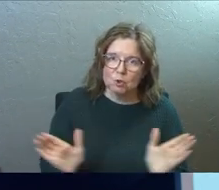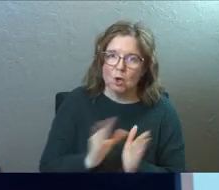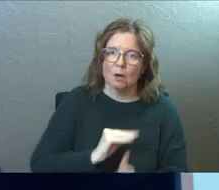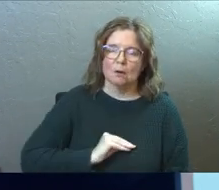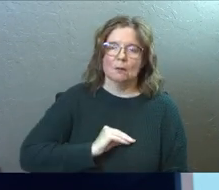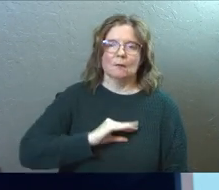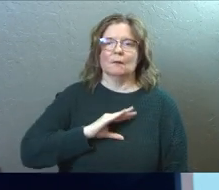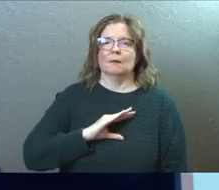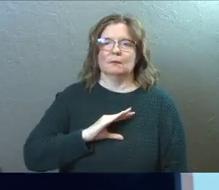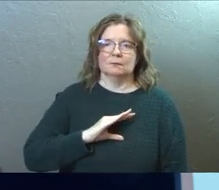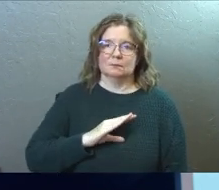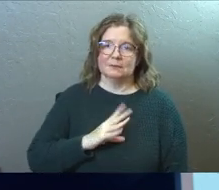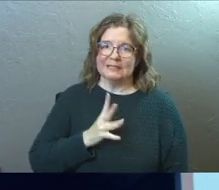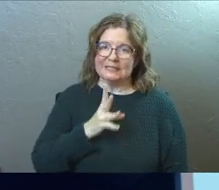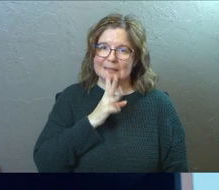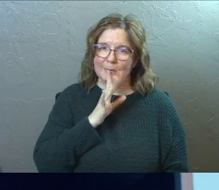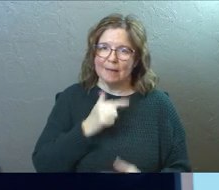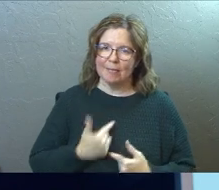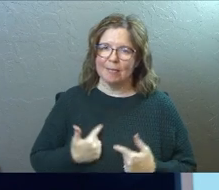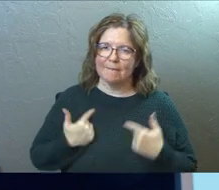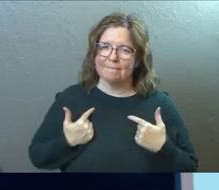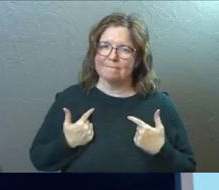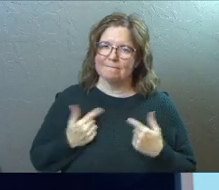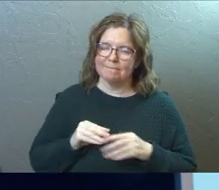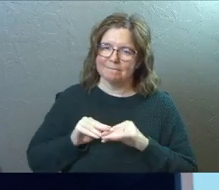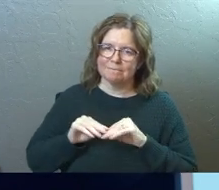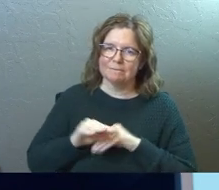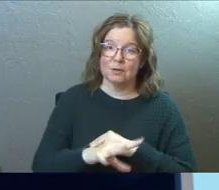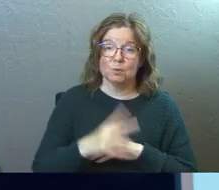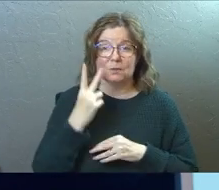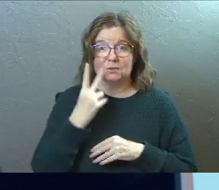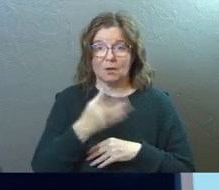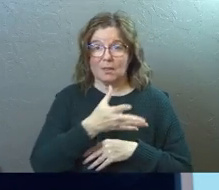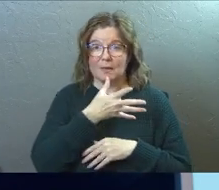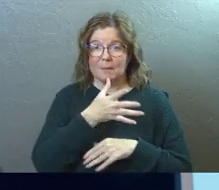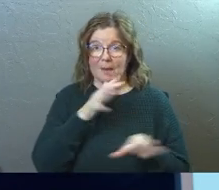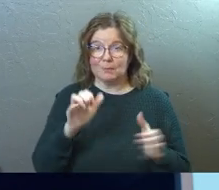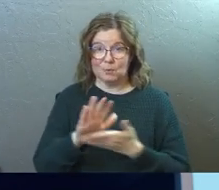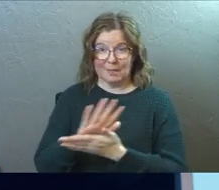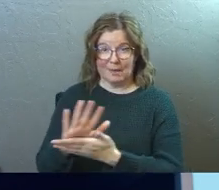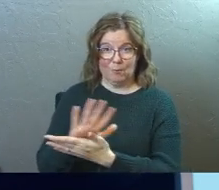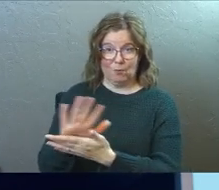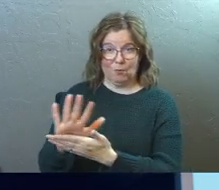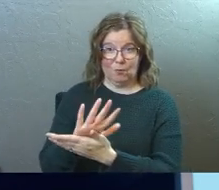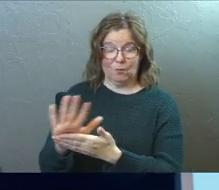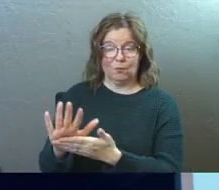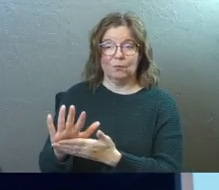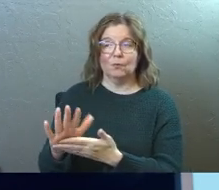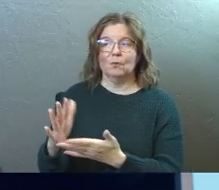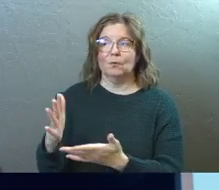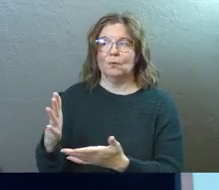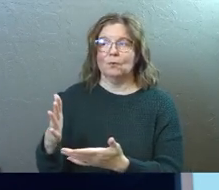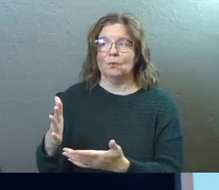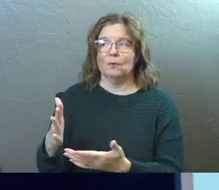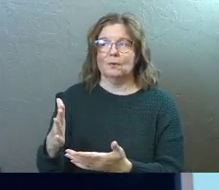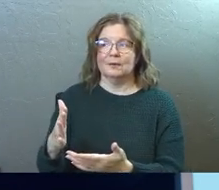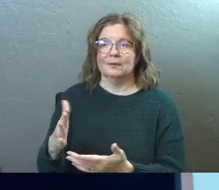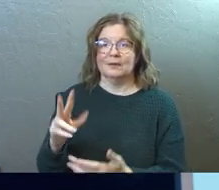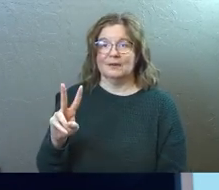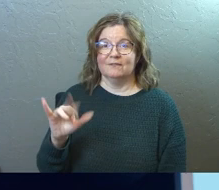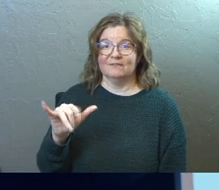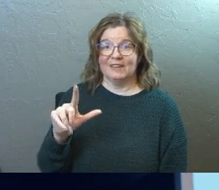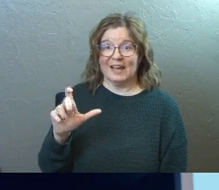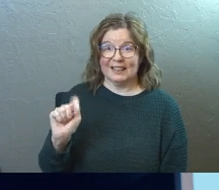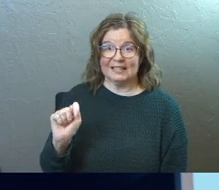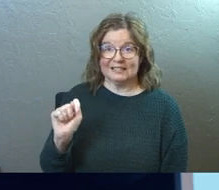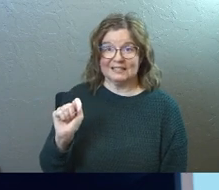hear them. You got to speak those life-giving words. That's what we saw the mom do in the Incredibles clip is Violet,